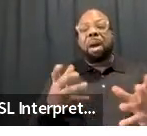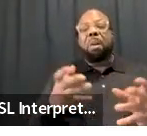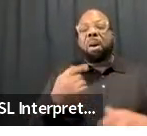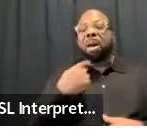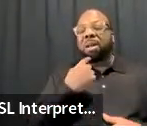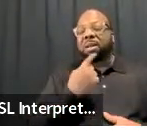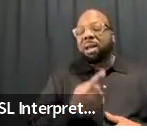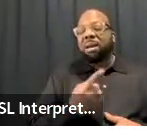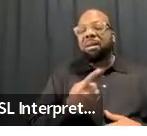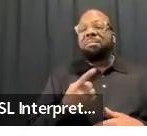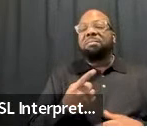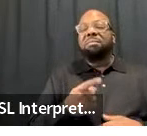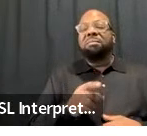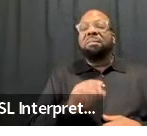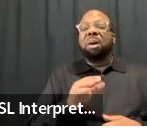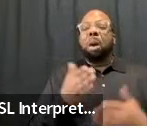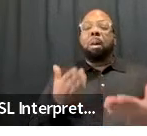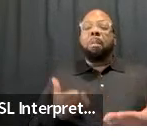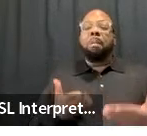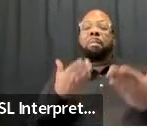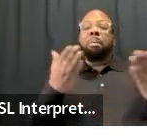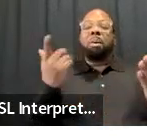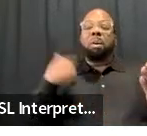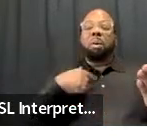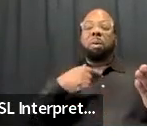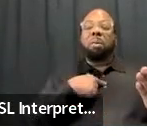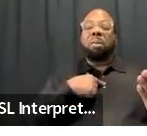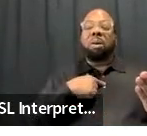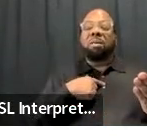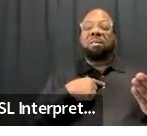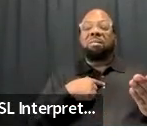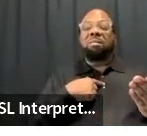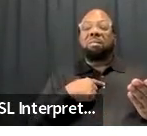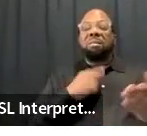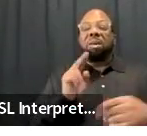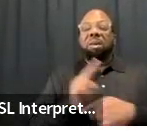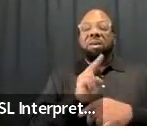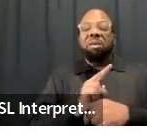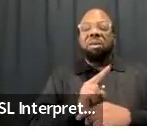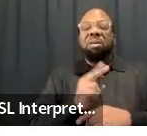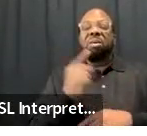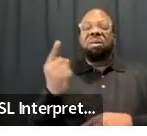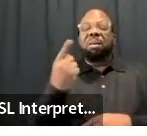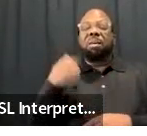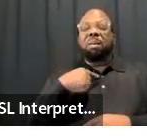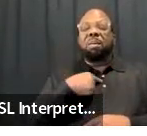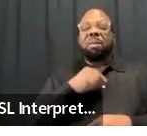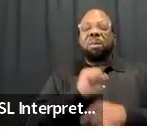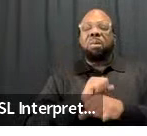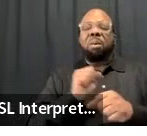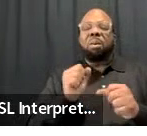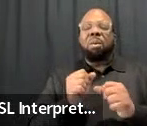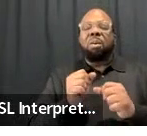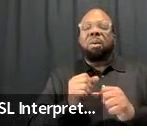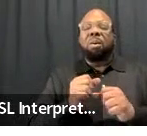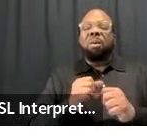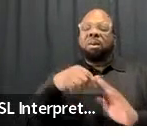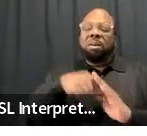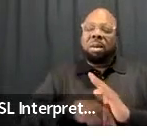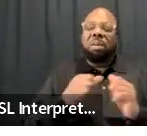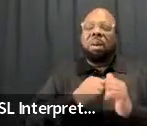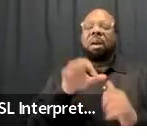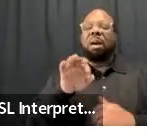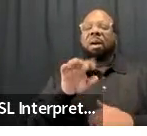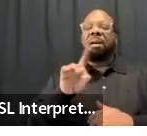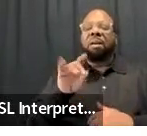that, absolutely, the proposal that we put forth will be something that we've worked very closely with FDNY on, and will